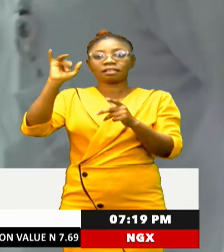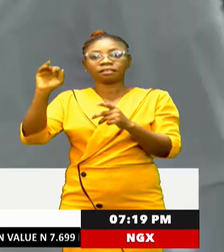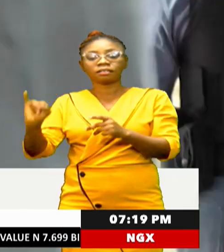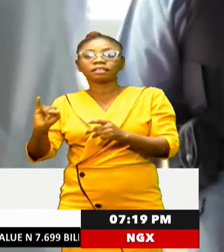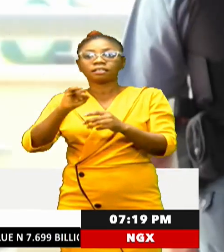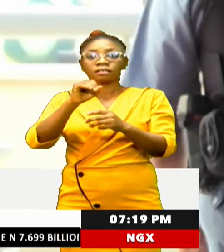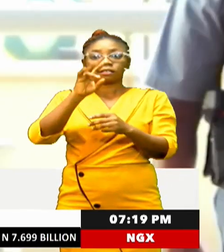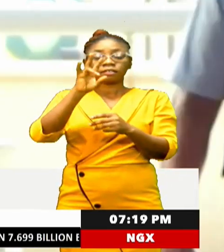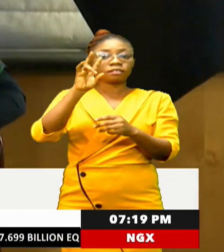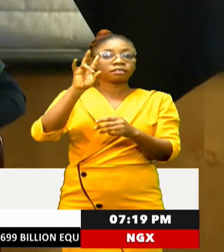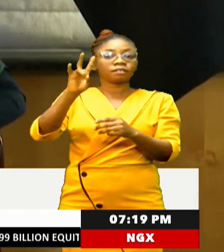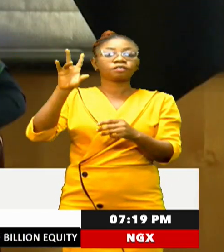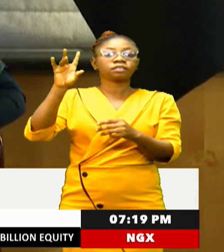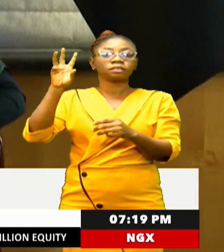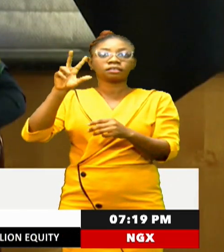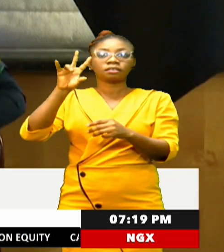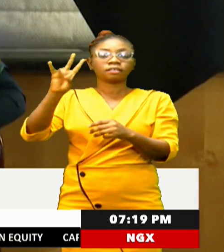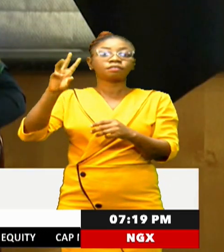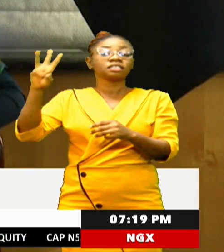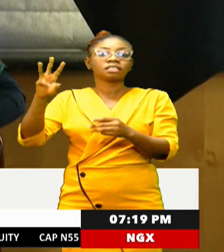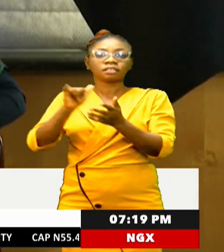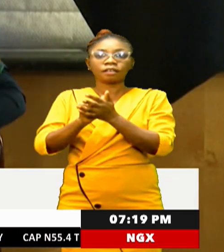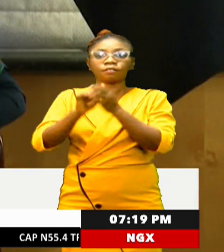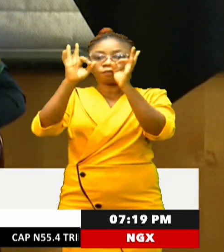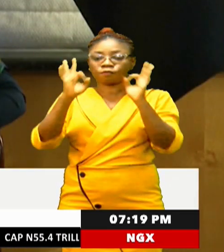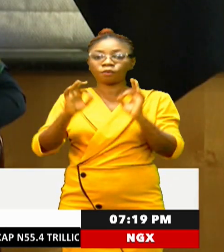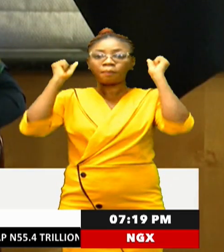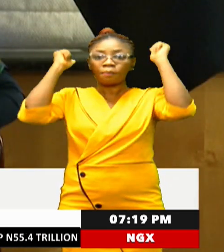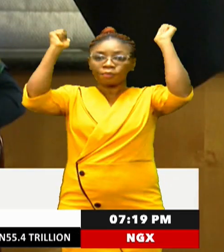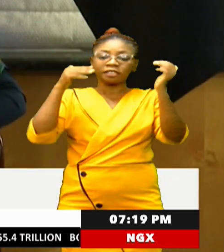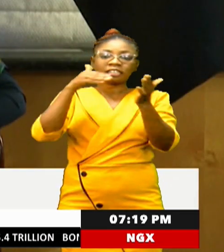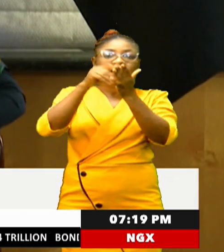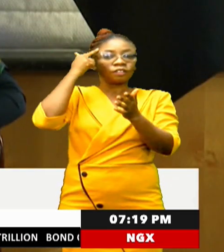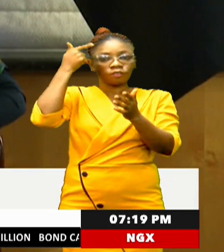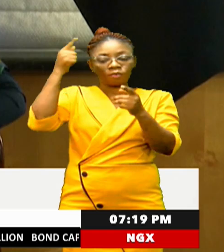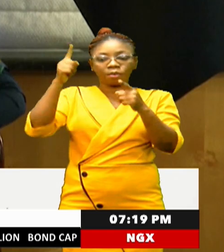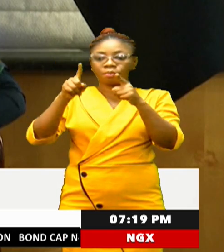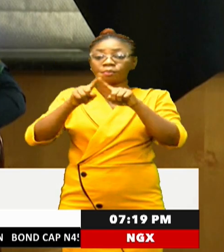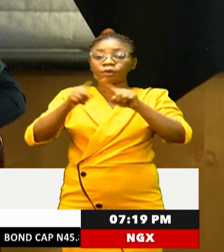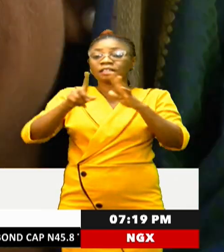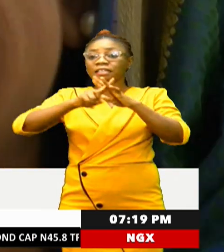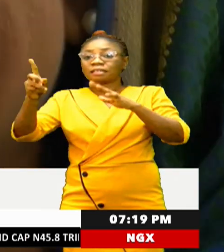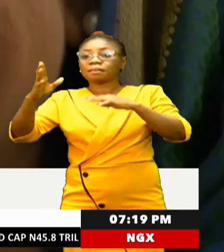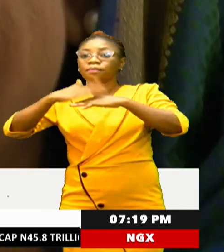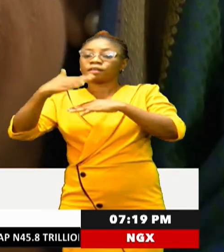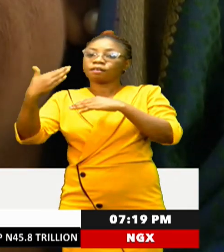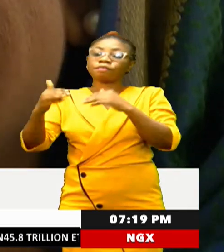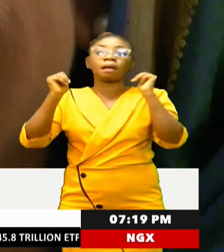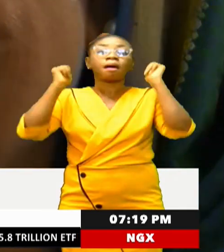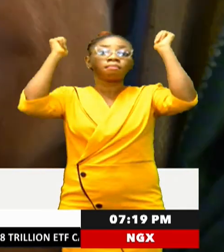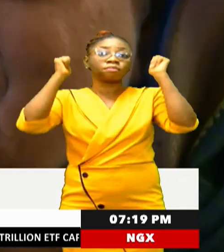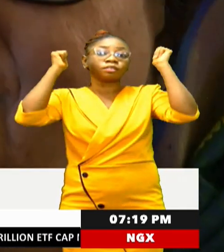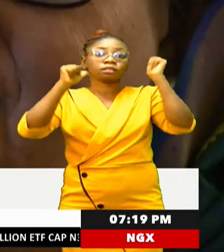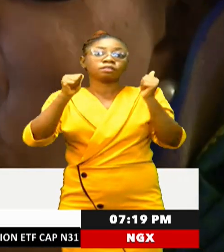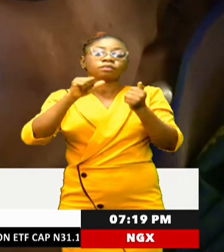early July to quell nationwide protests against her government, but she fled after a brutal day of unrest on Sunday in which